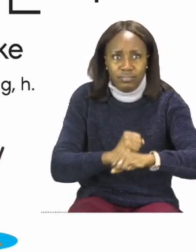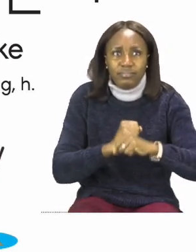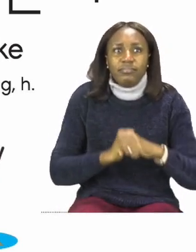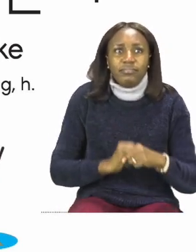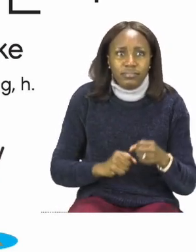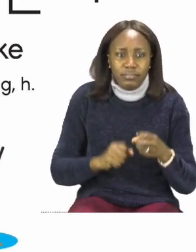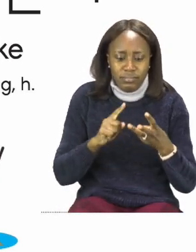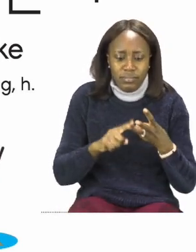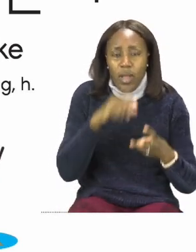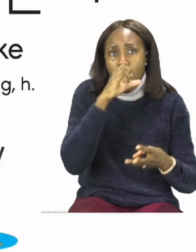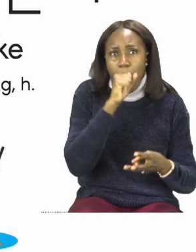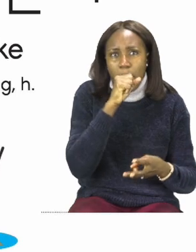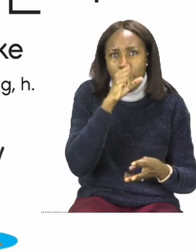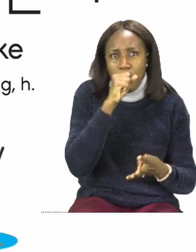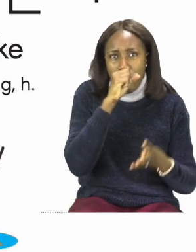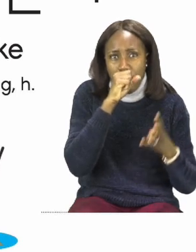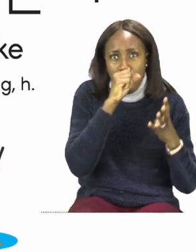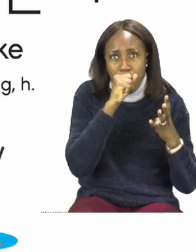orange,